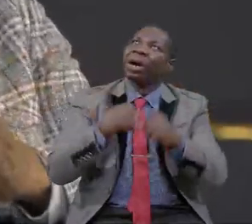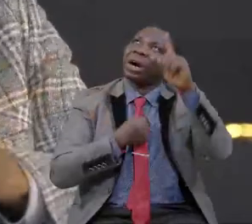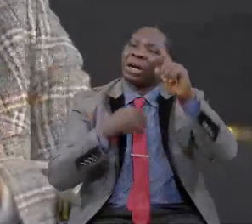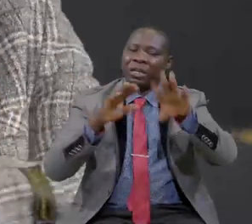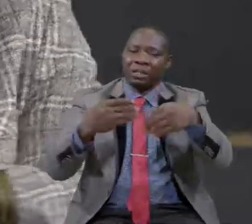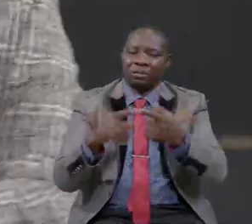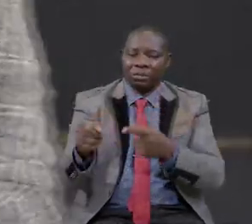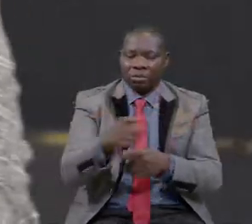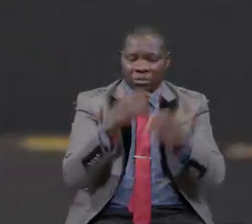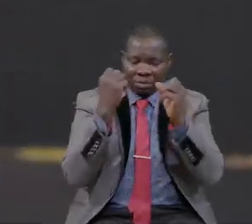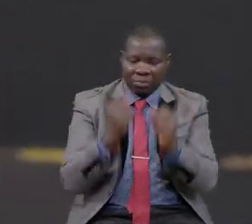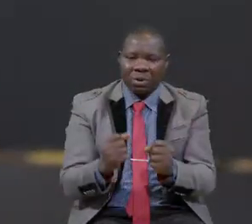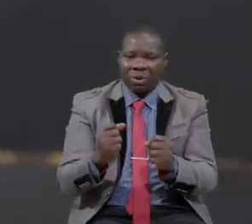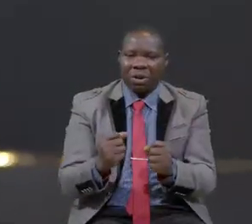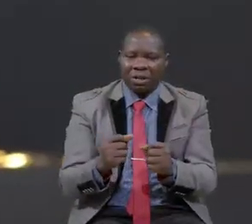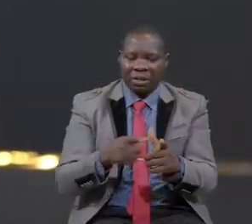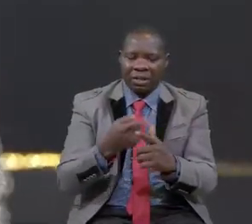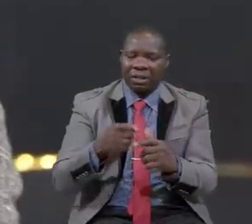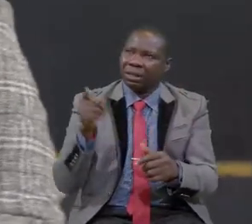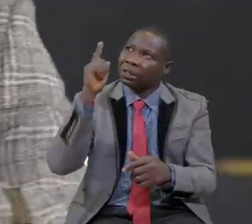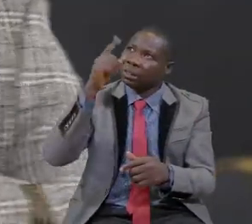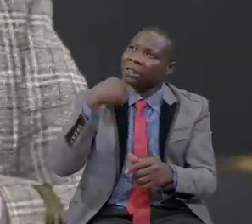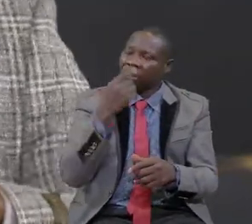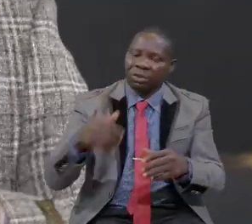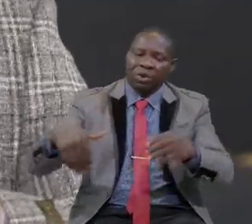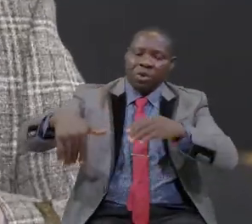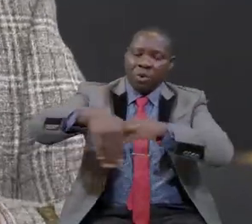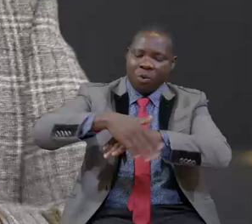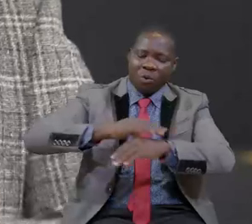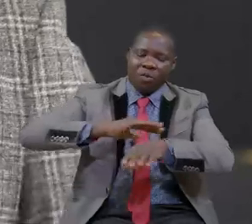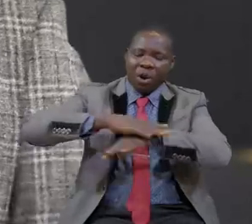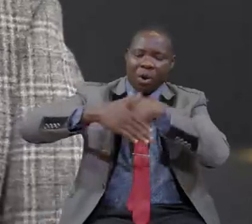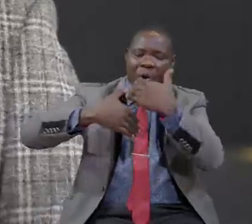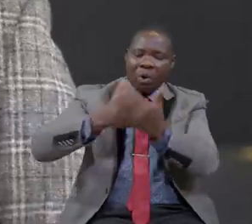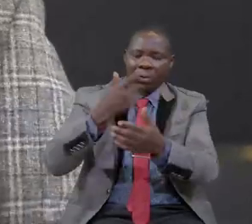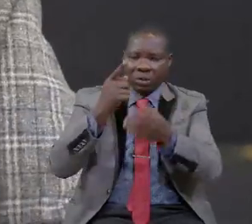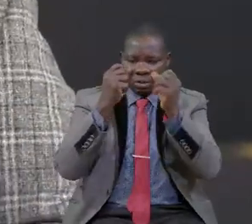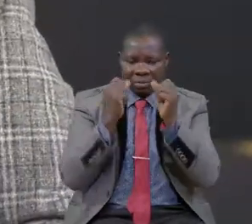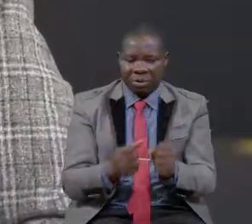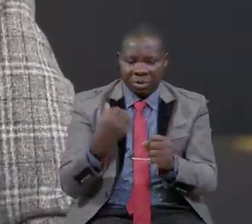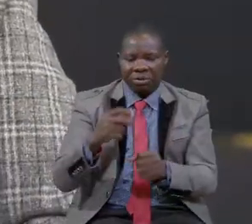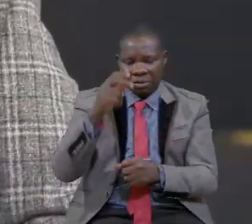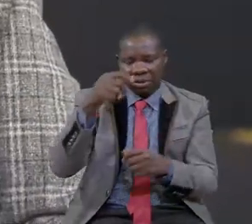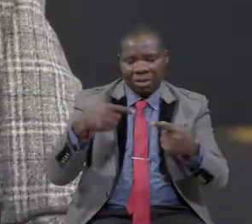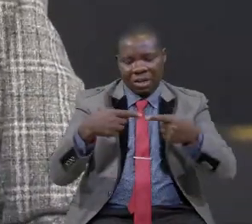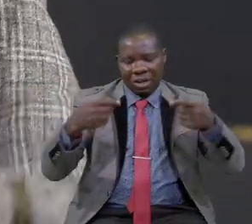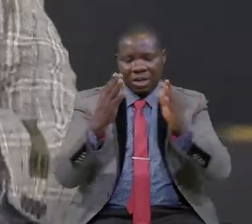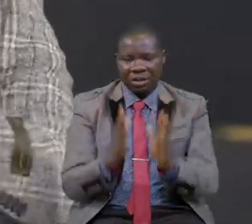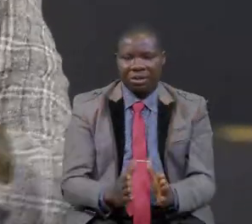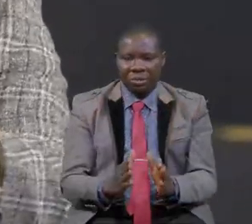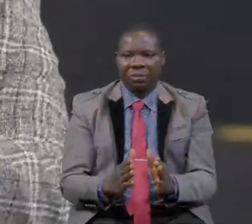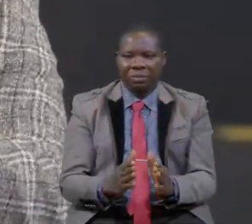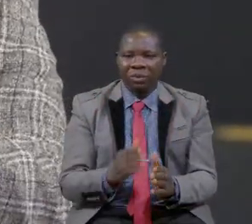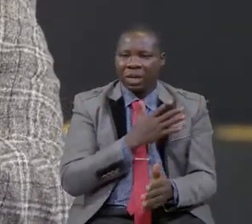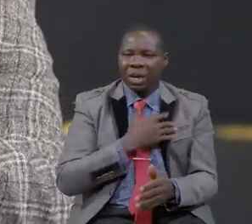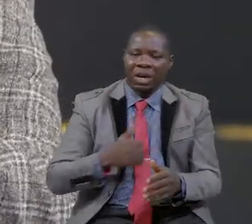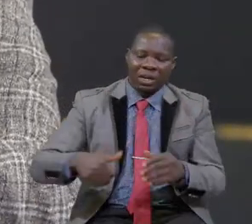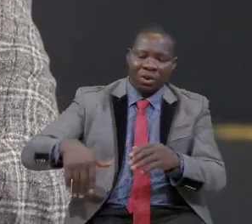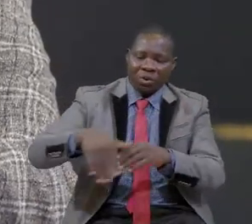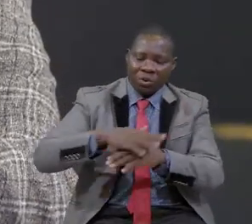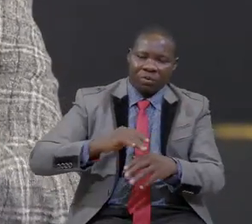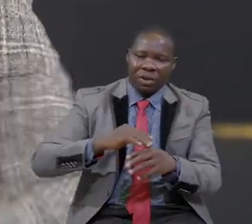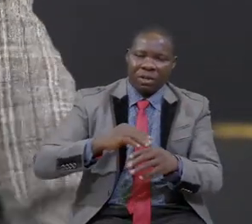says, over all the power of the enemy. And over serpents and